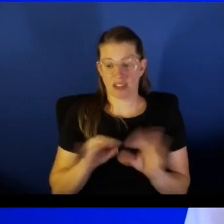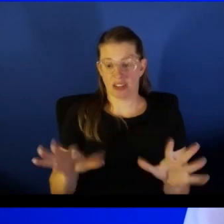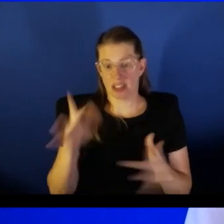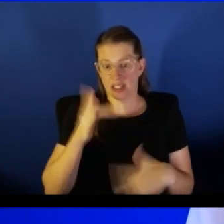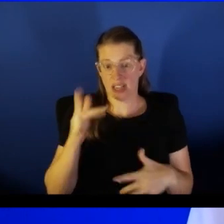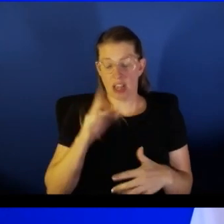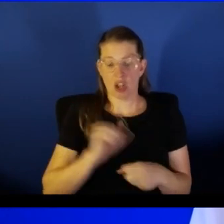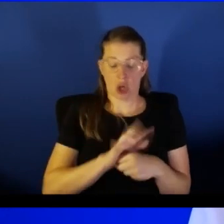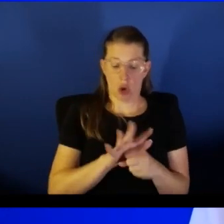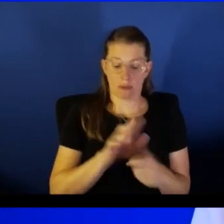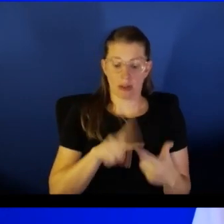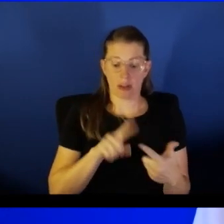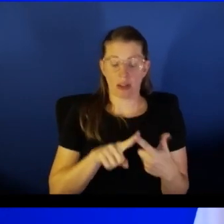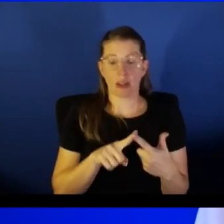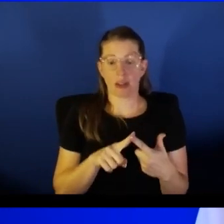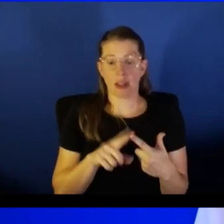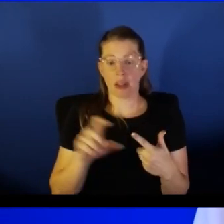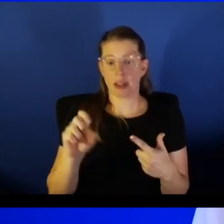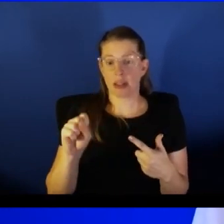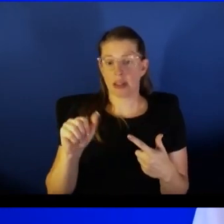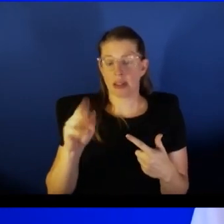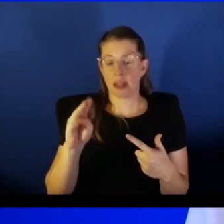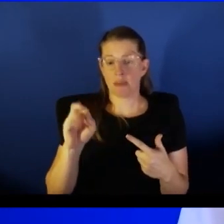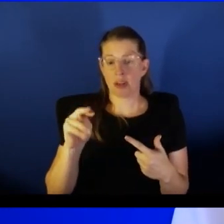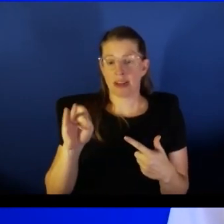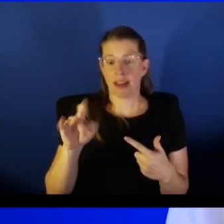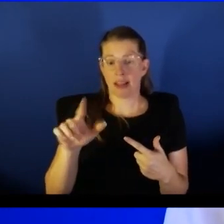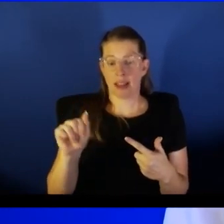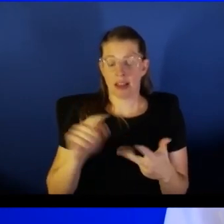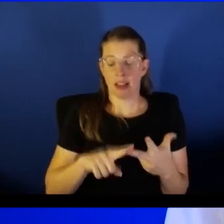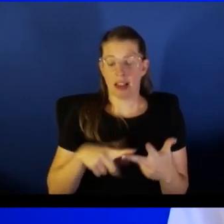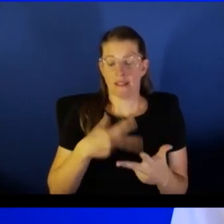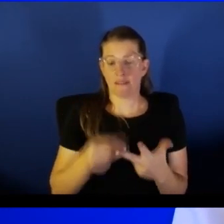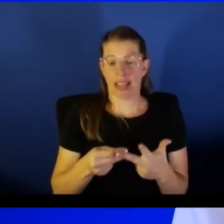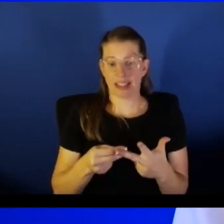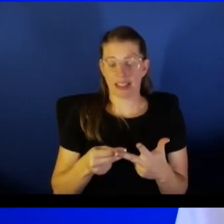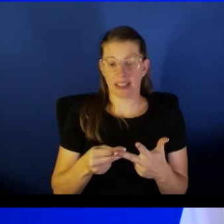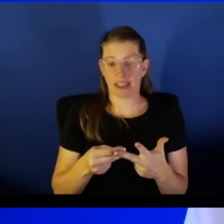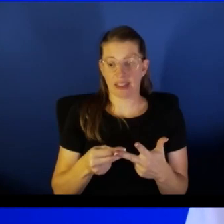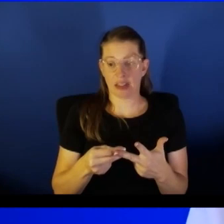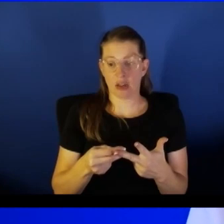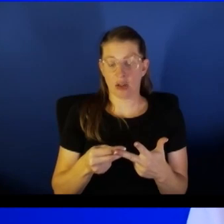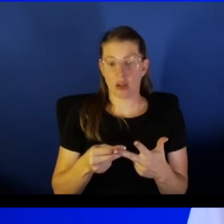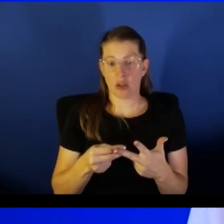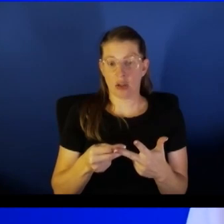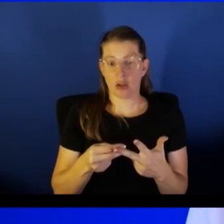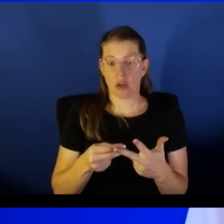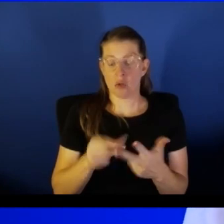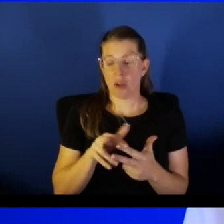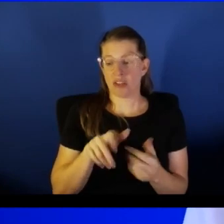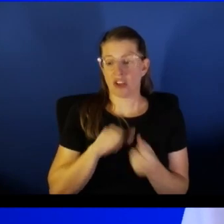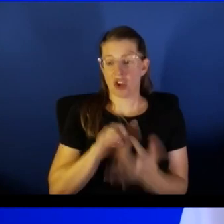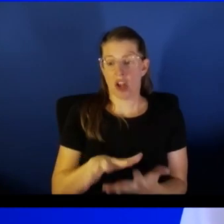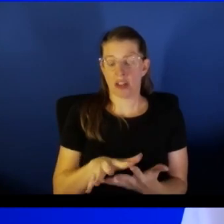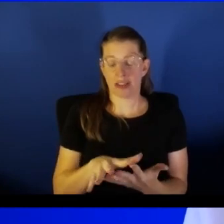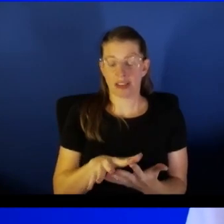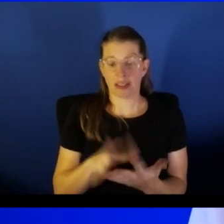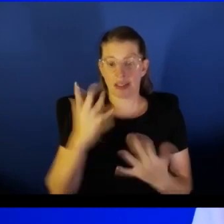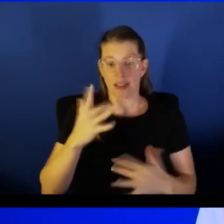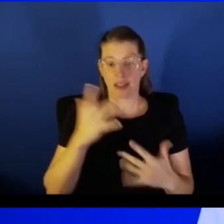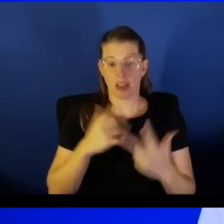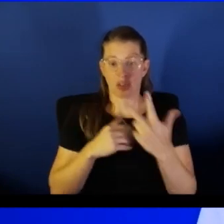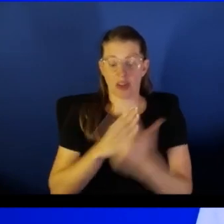we've talked about salmonella in the turtles, and we've talked about vaccine and whether it causes autism. So 3 infectious disease areas that